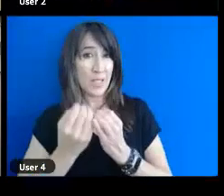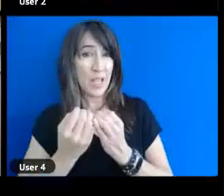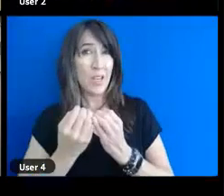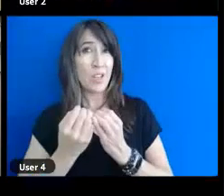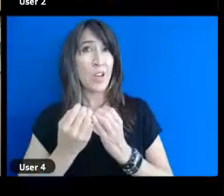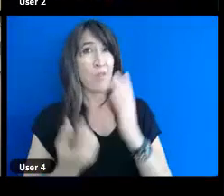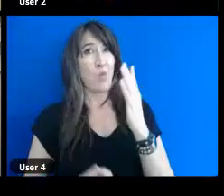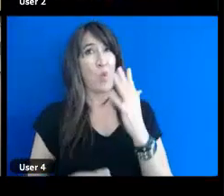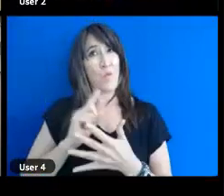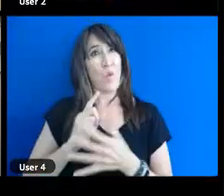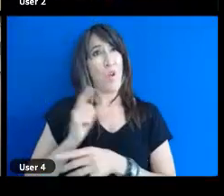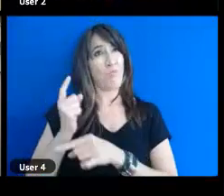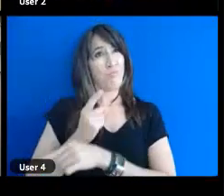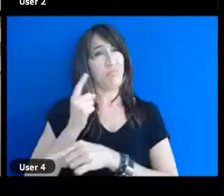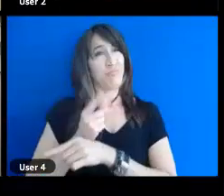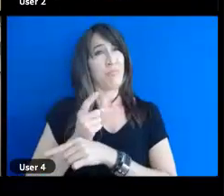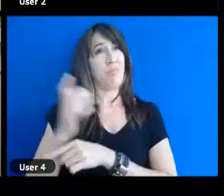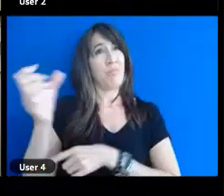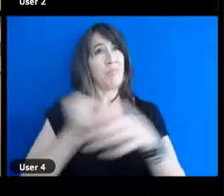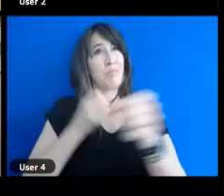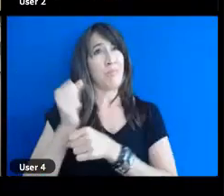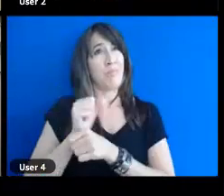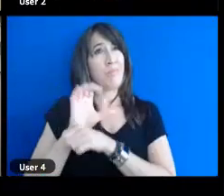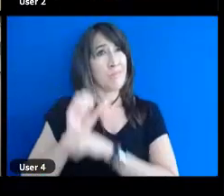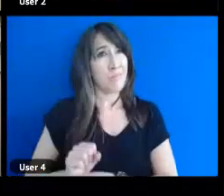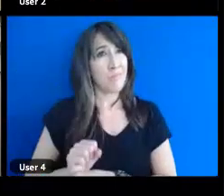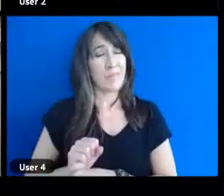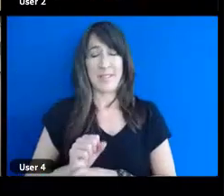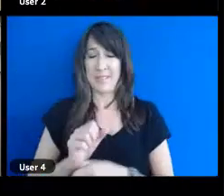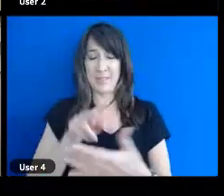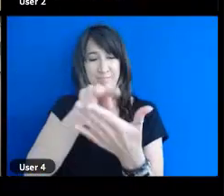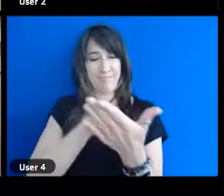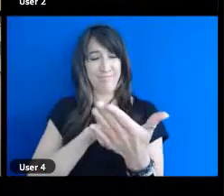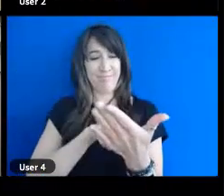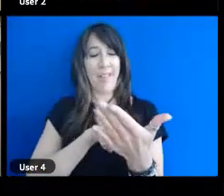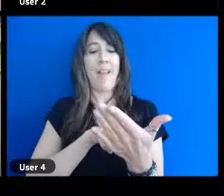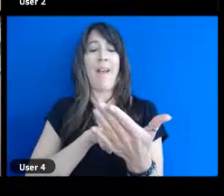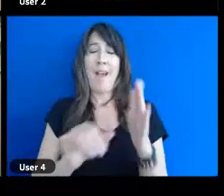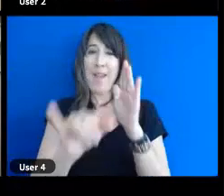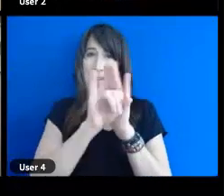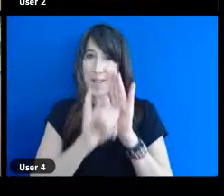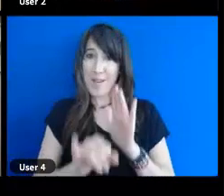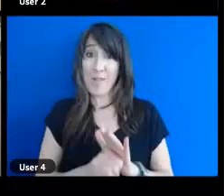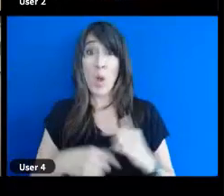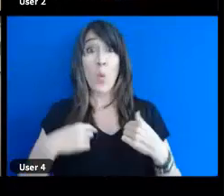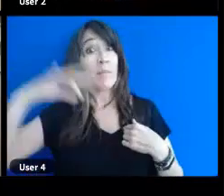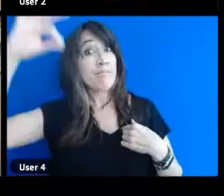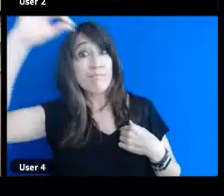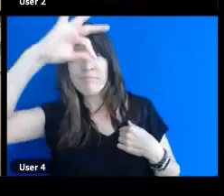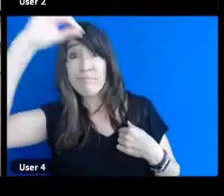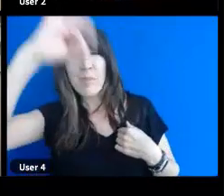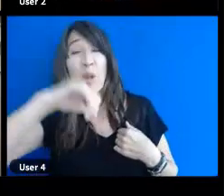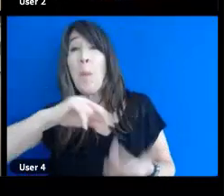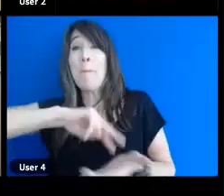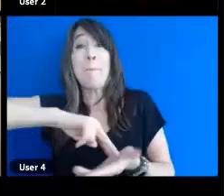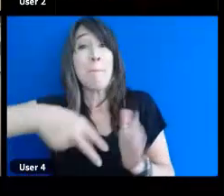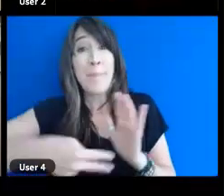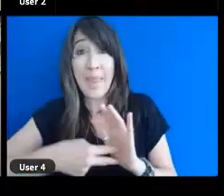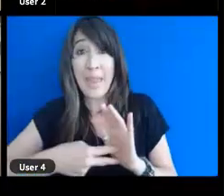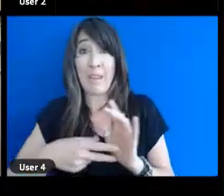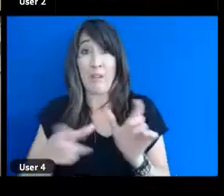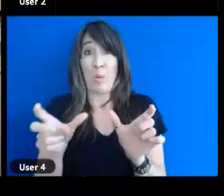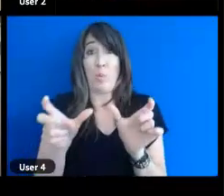and as organizations, it means looking at our traditional hiring practices to identify and remove barriers that we may not even